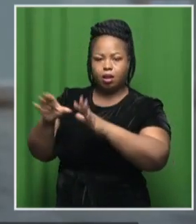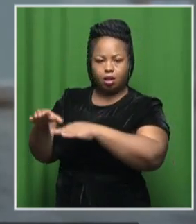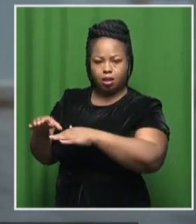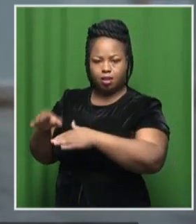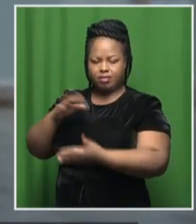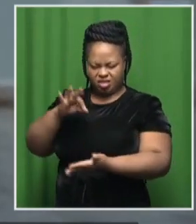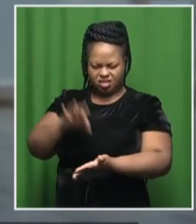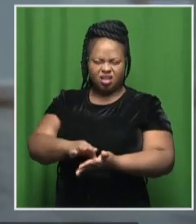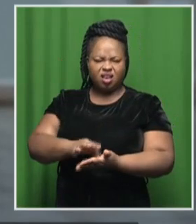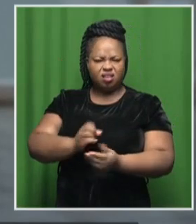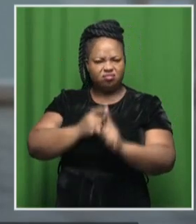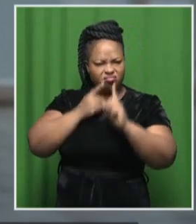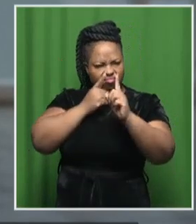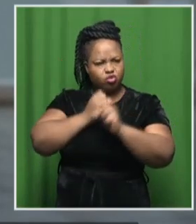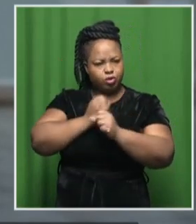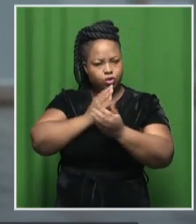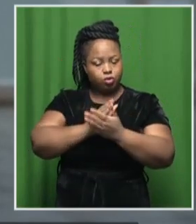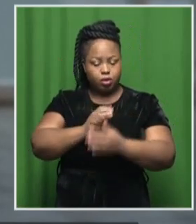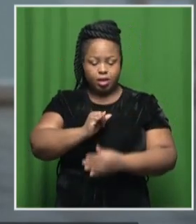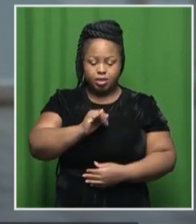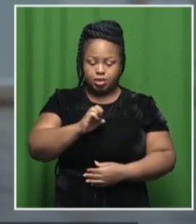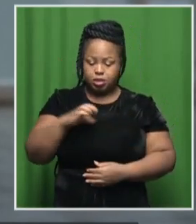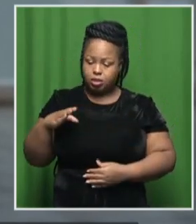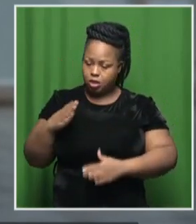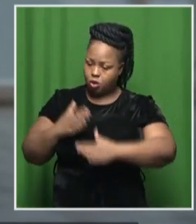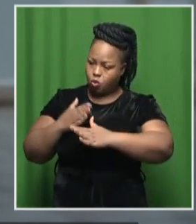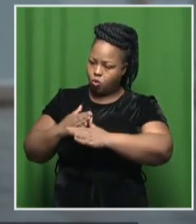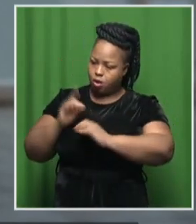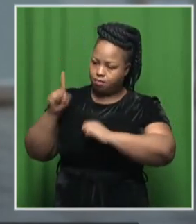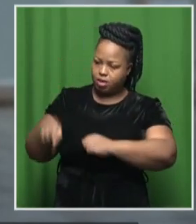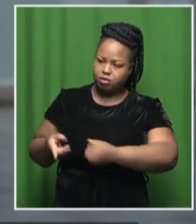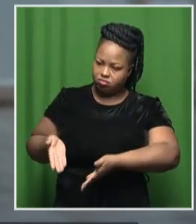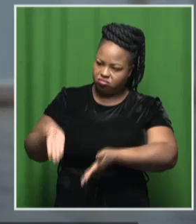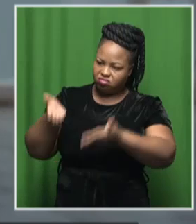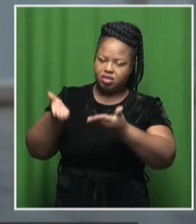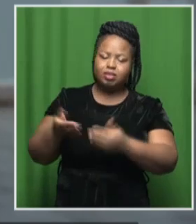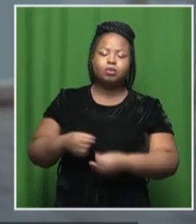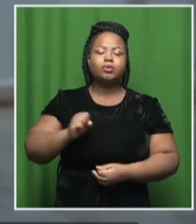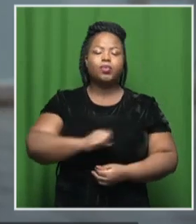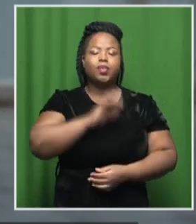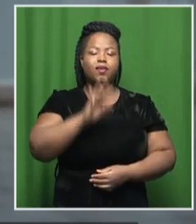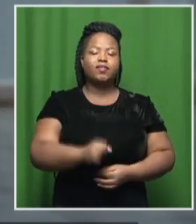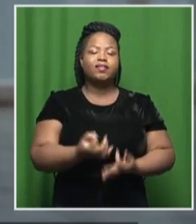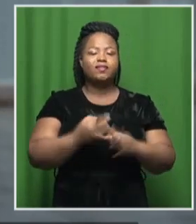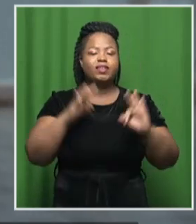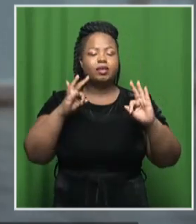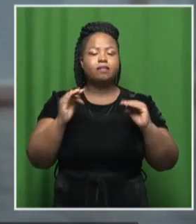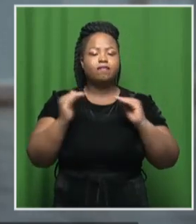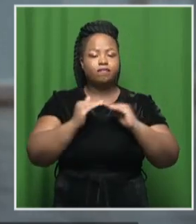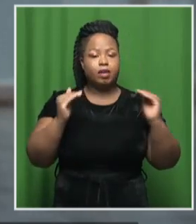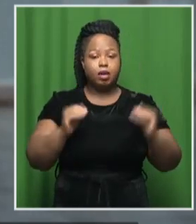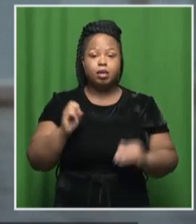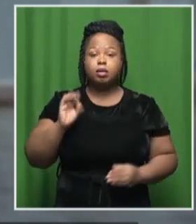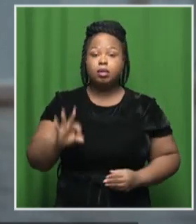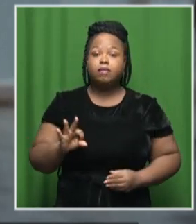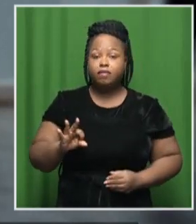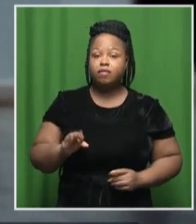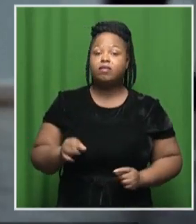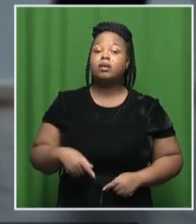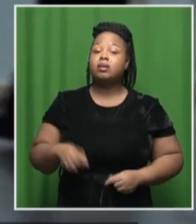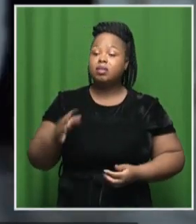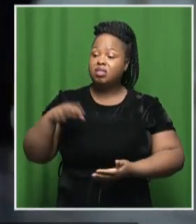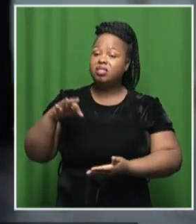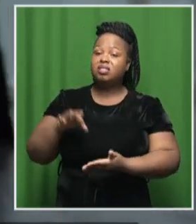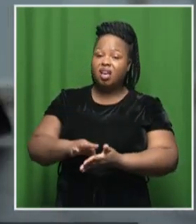IEC can do their work, that South Africa can have free and fair elections, and then, of course, repercussions that they are signing